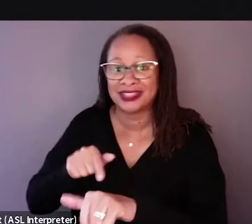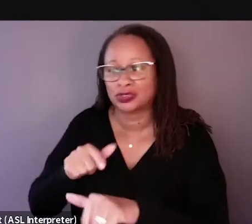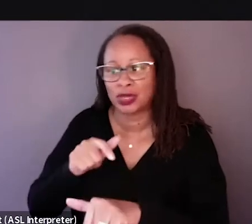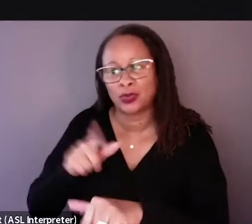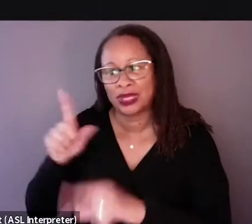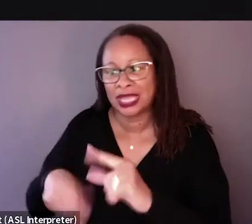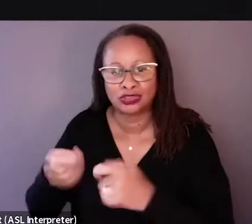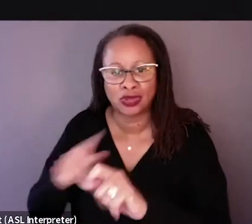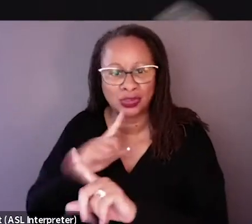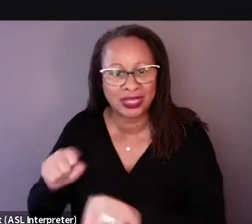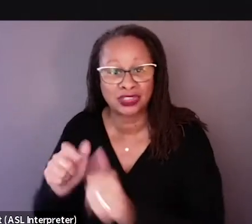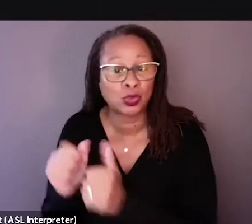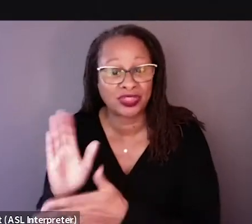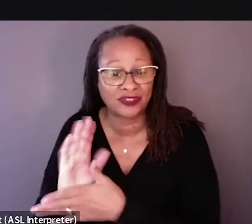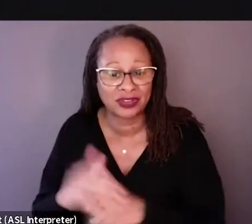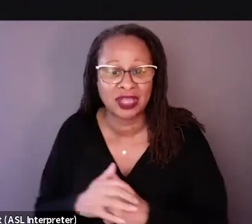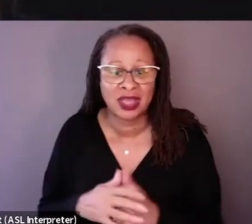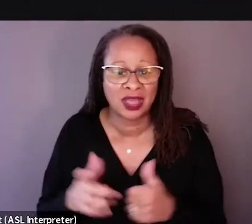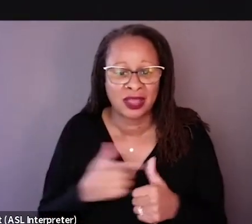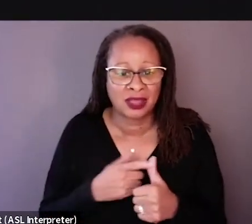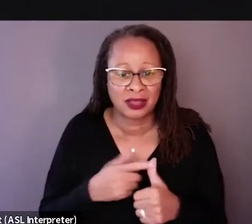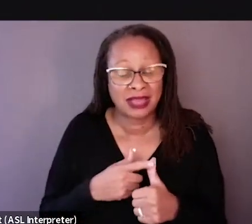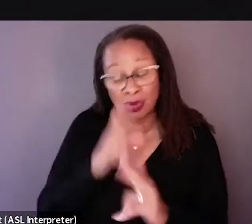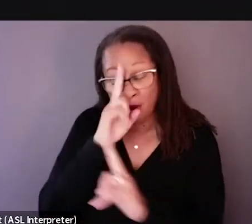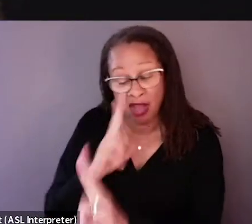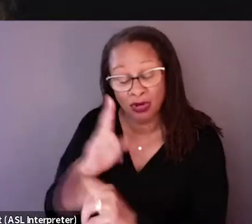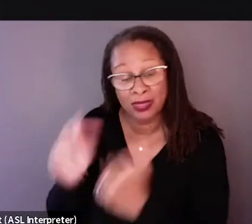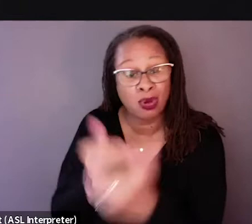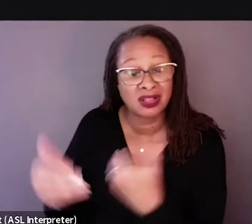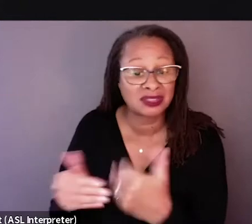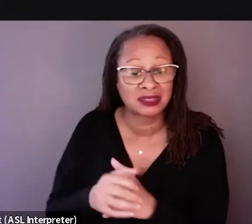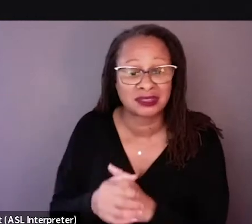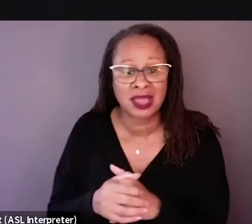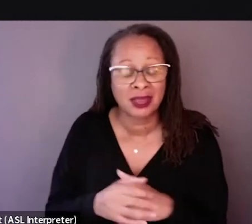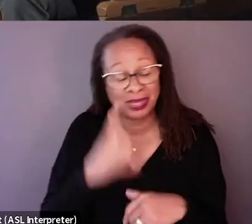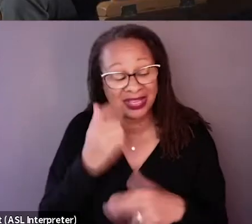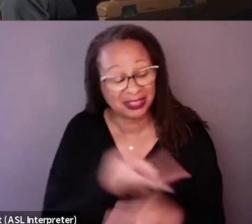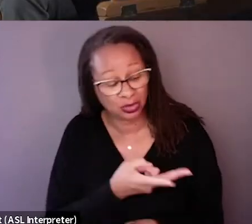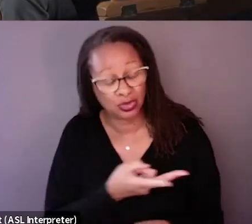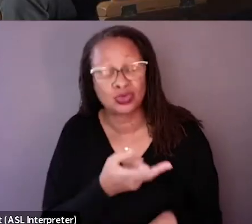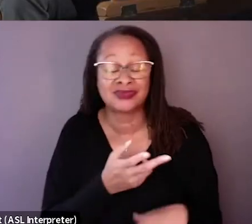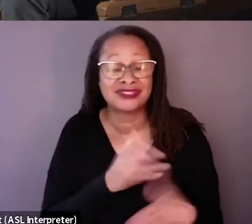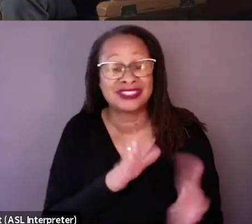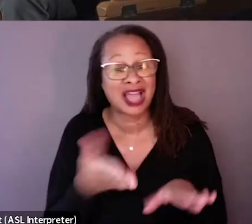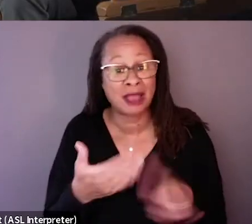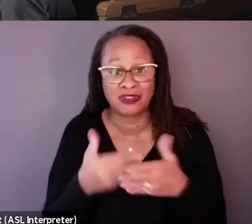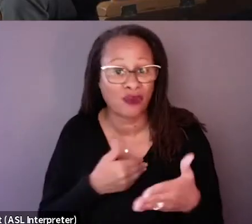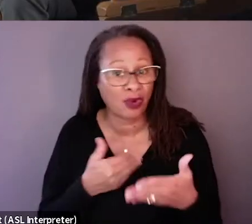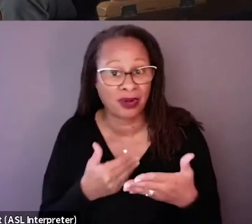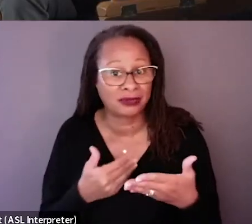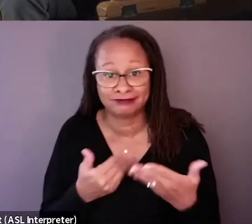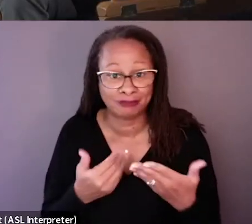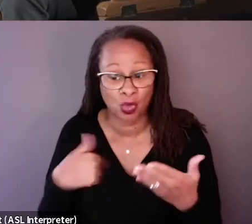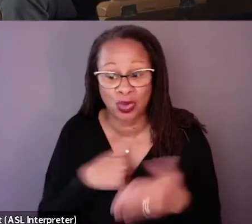film. That was really important to first just pay homage to the process, because Katia and Maurice died, you know, 30 years before we ever began working on this project.